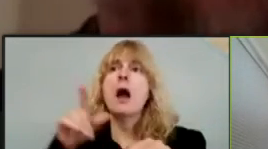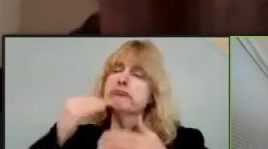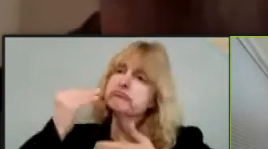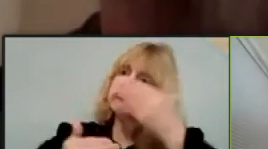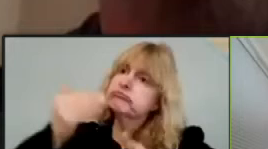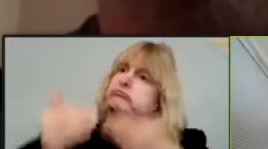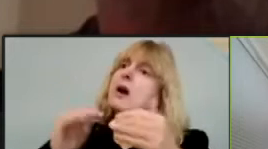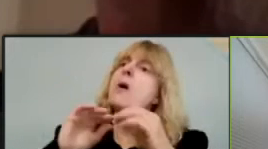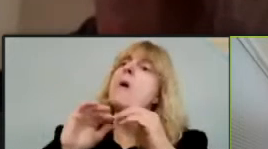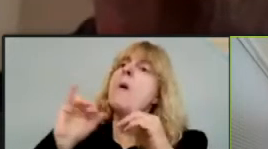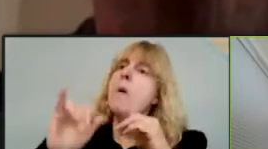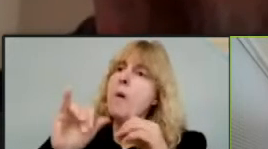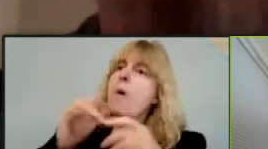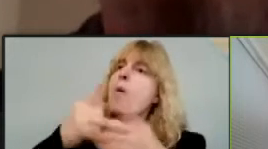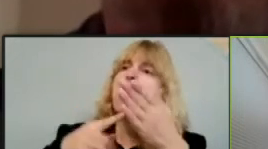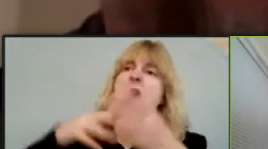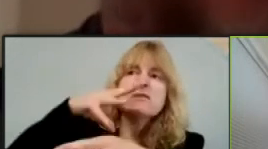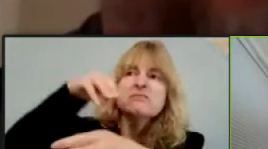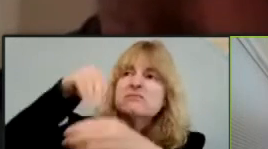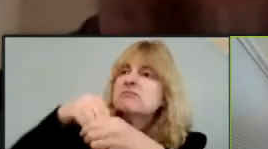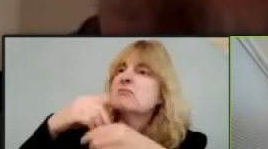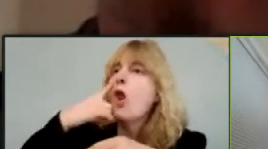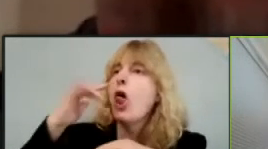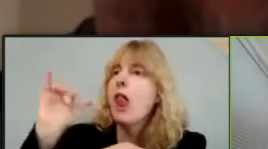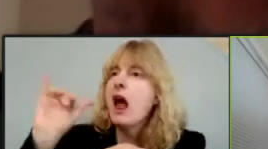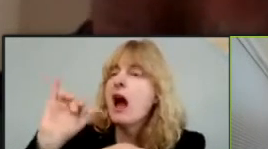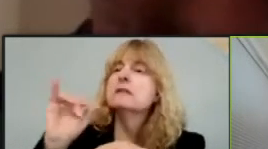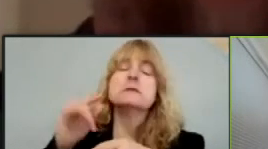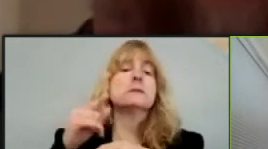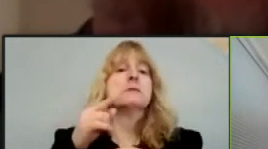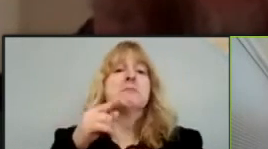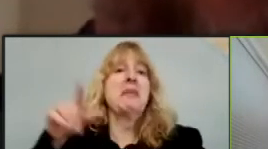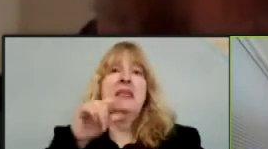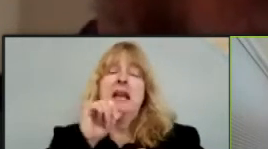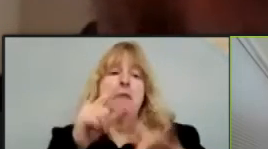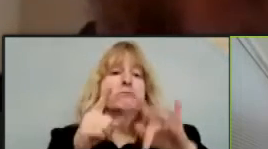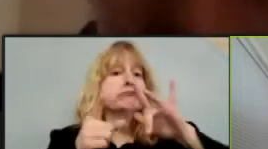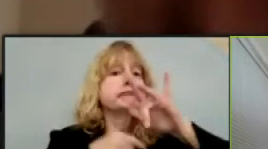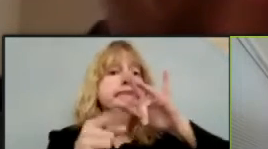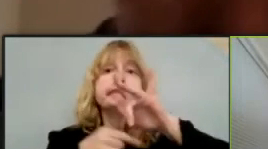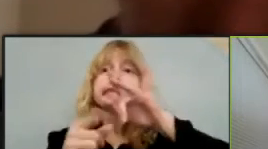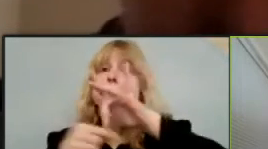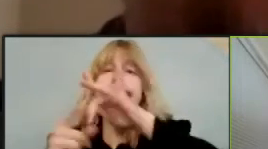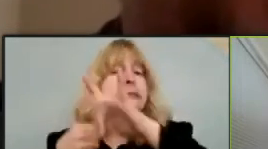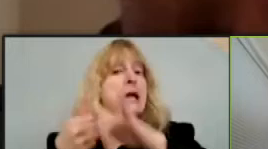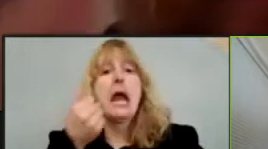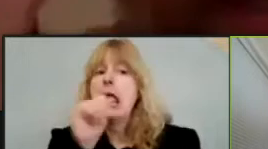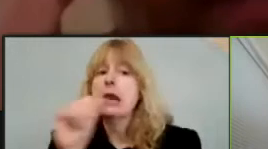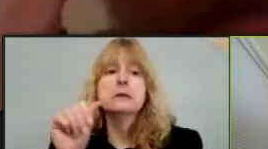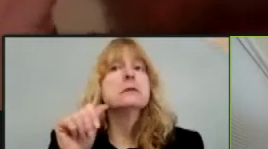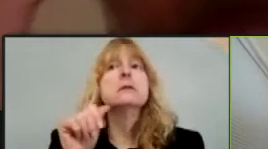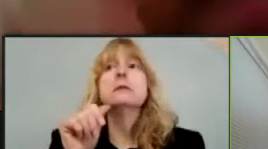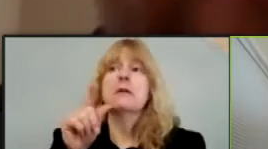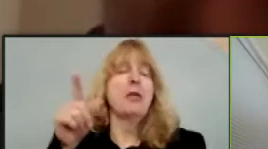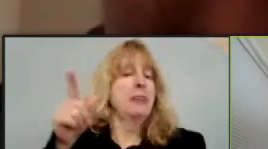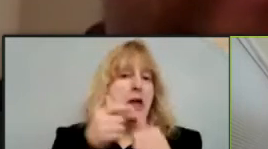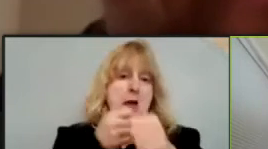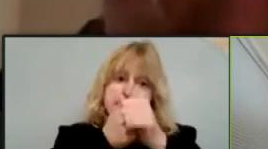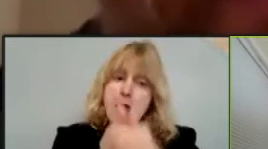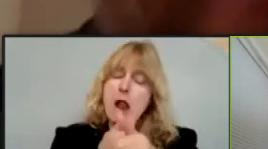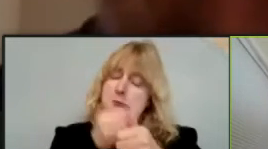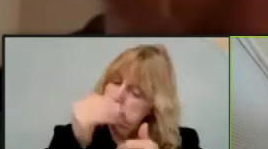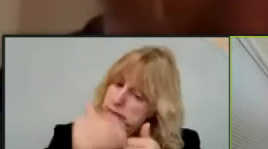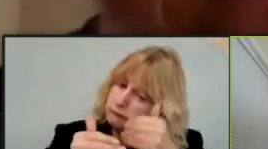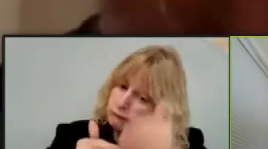were, that they didn't skip any steps in the process, that they followed every single step, that